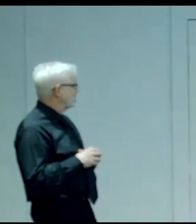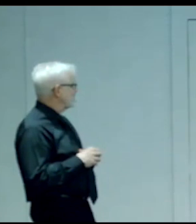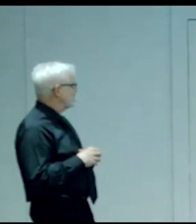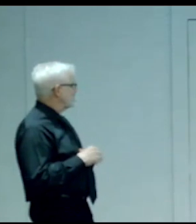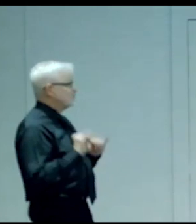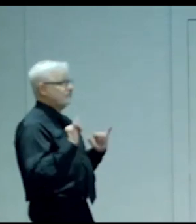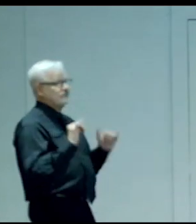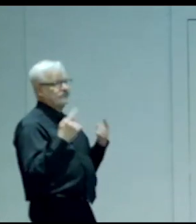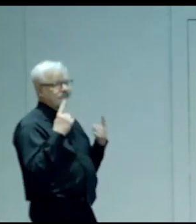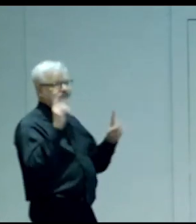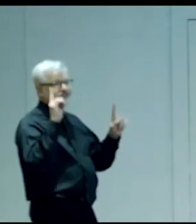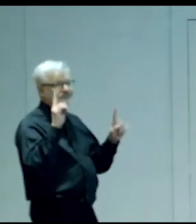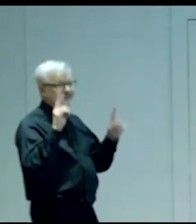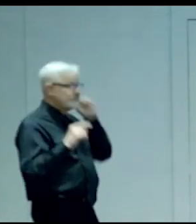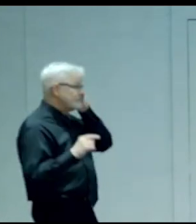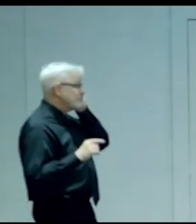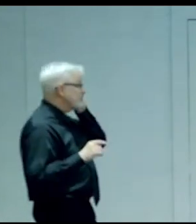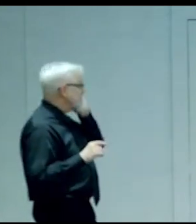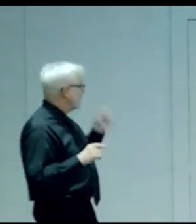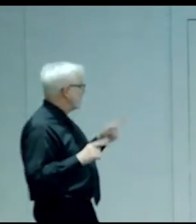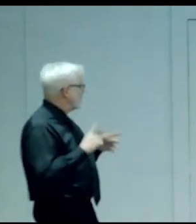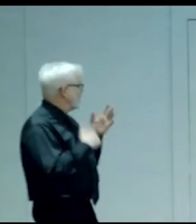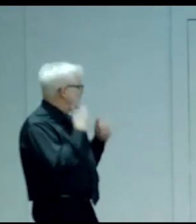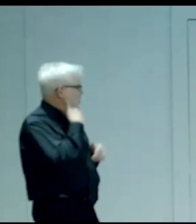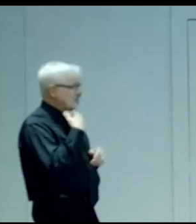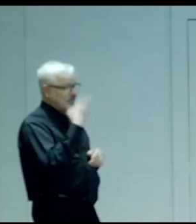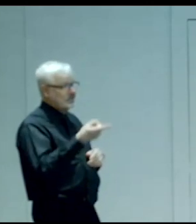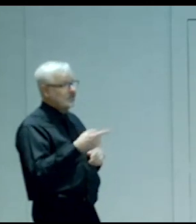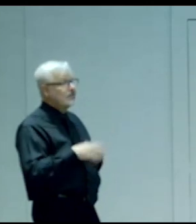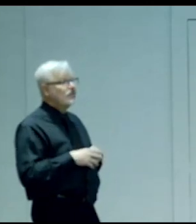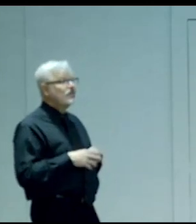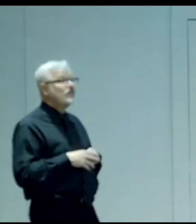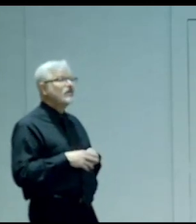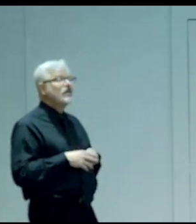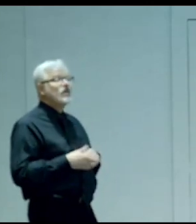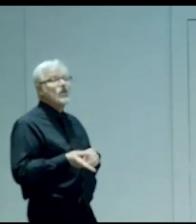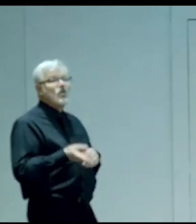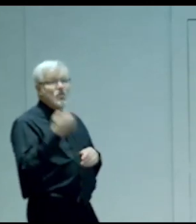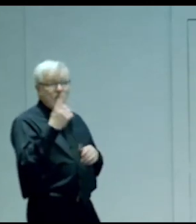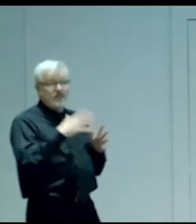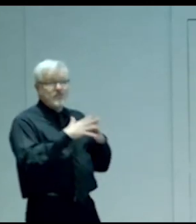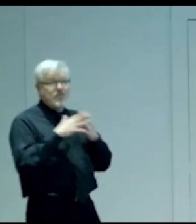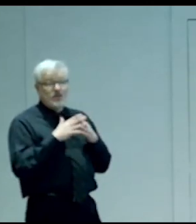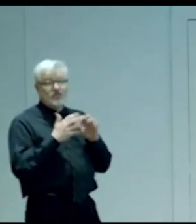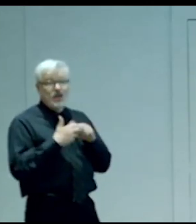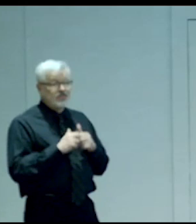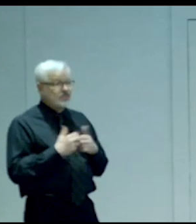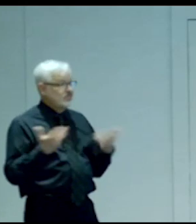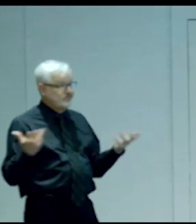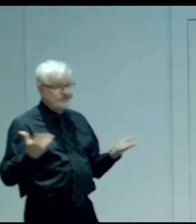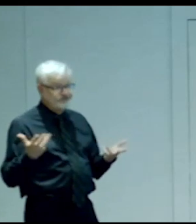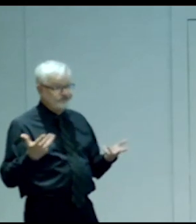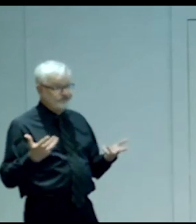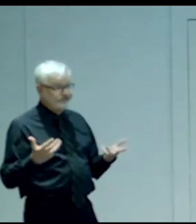there we go. Pretty much what I just said, that one of America's problems is that with